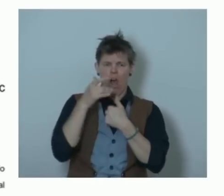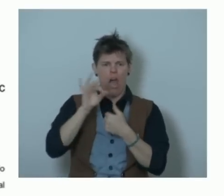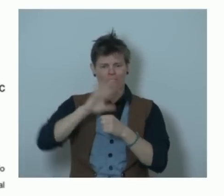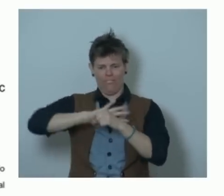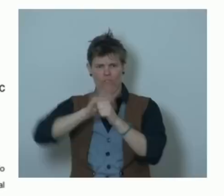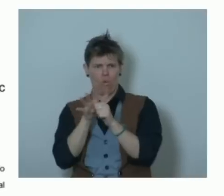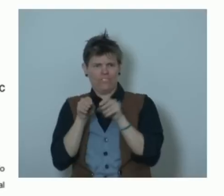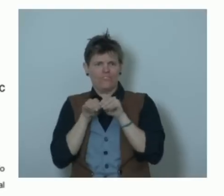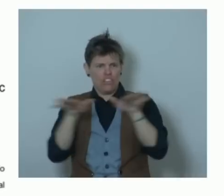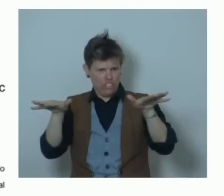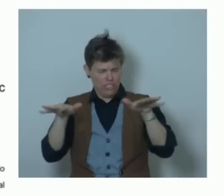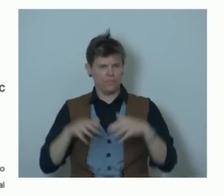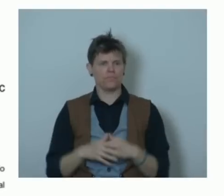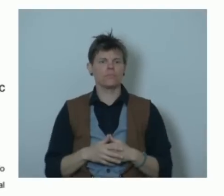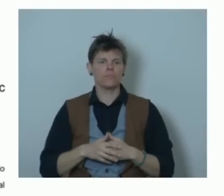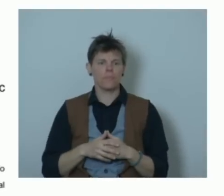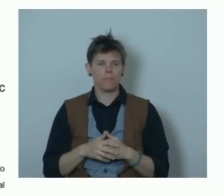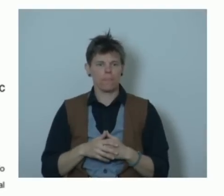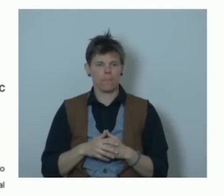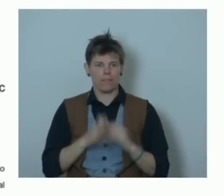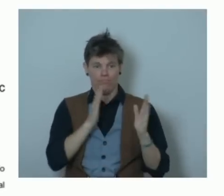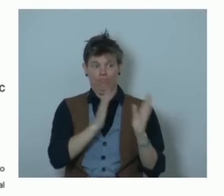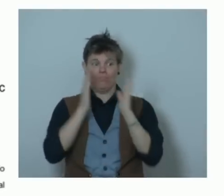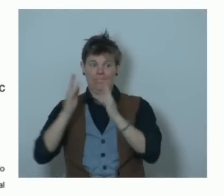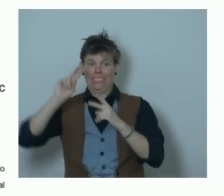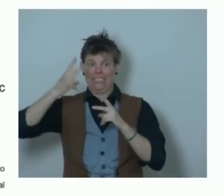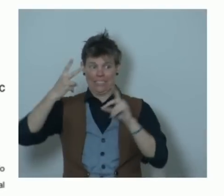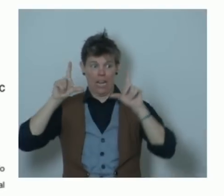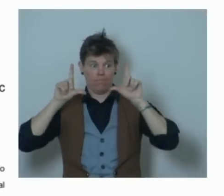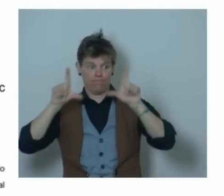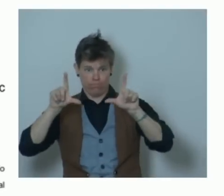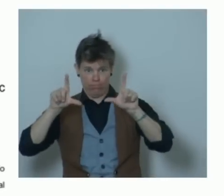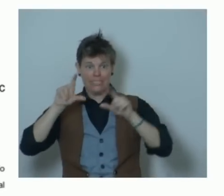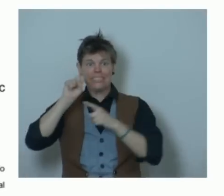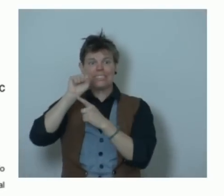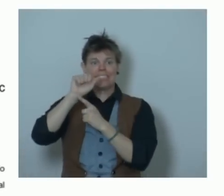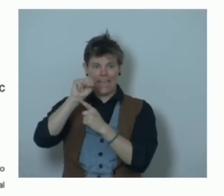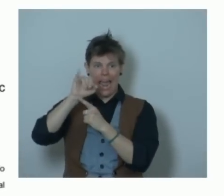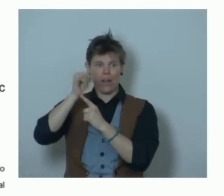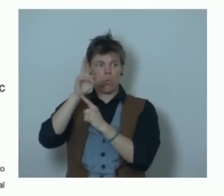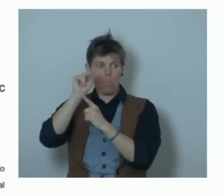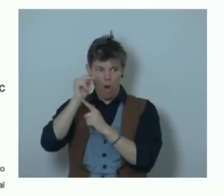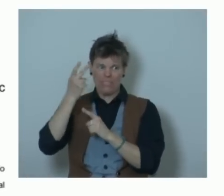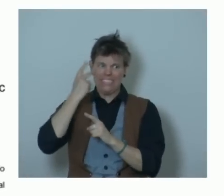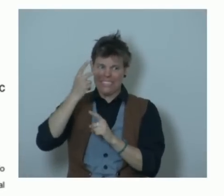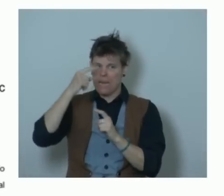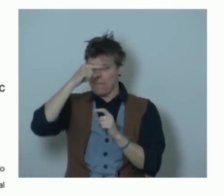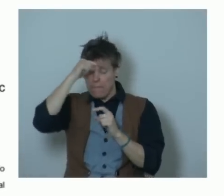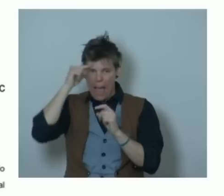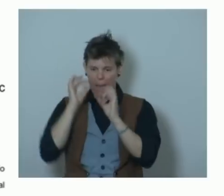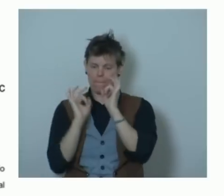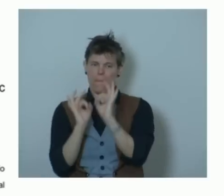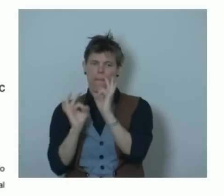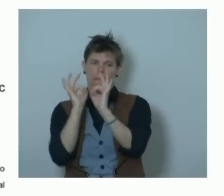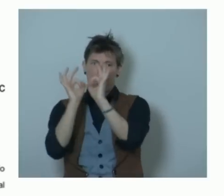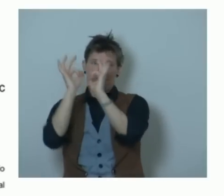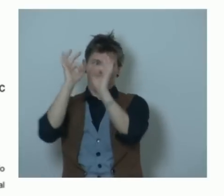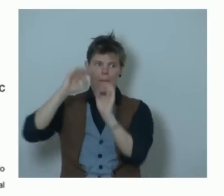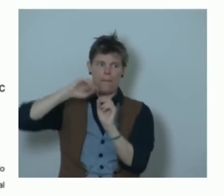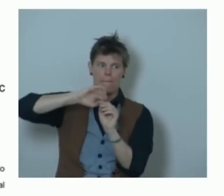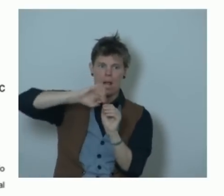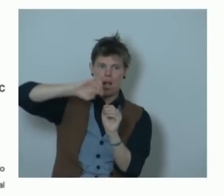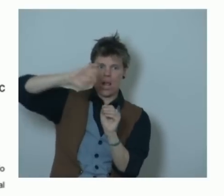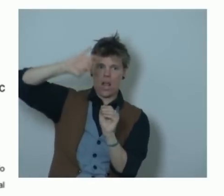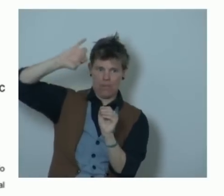hand, in San Juan County, you can see that the black dots are scattered, but the model shows not only is the trend going